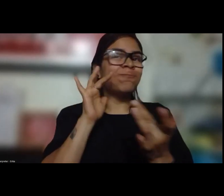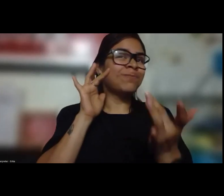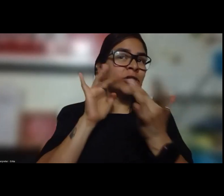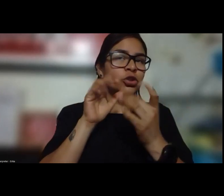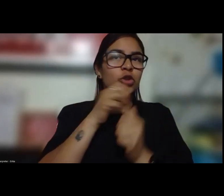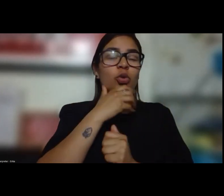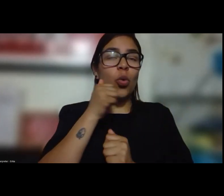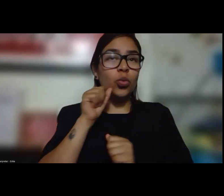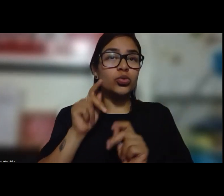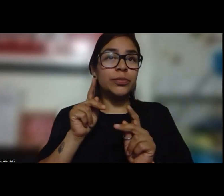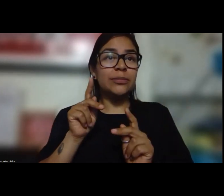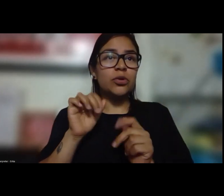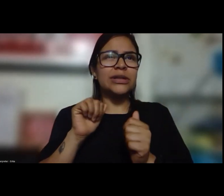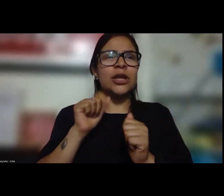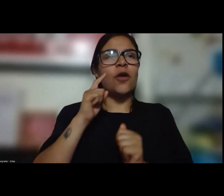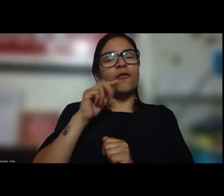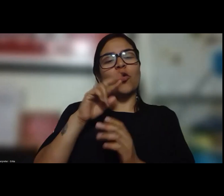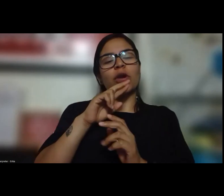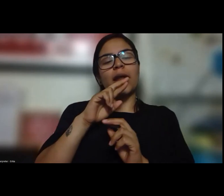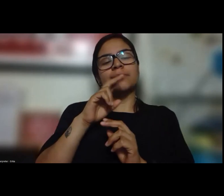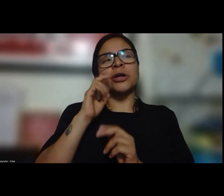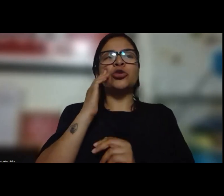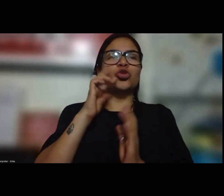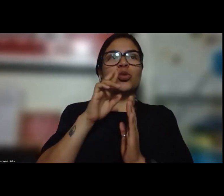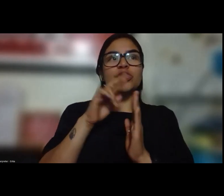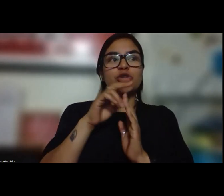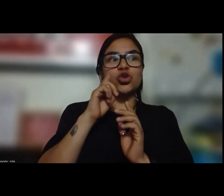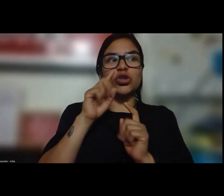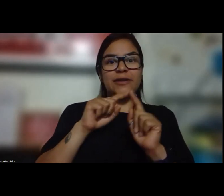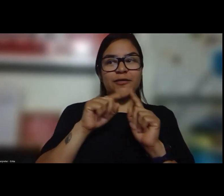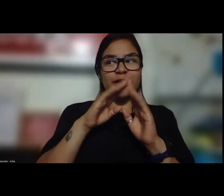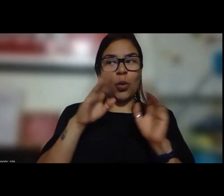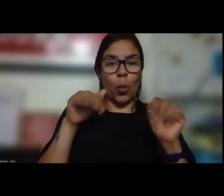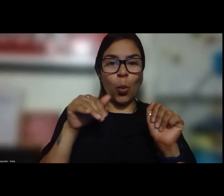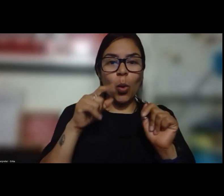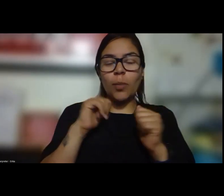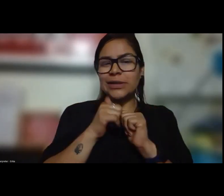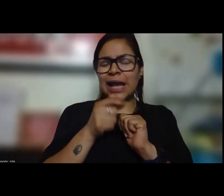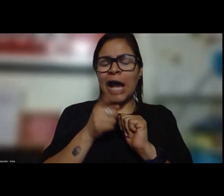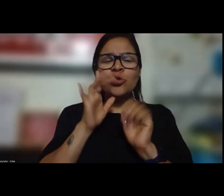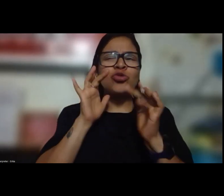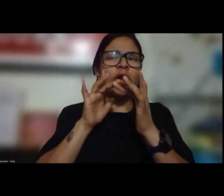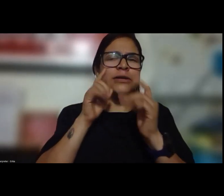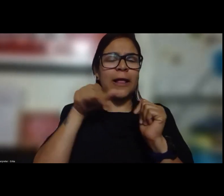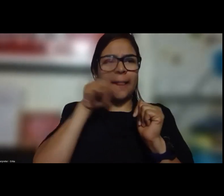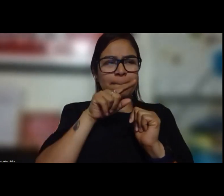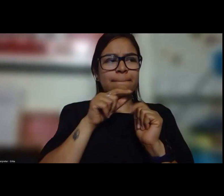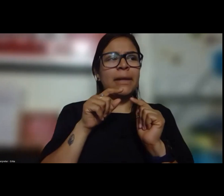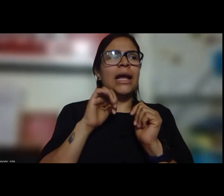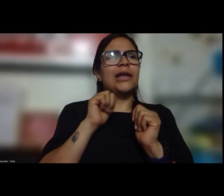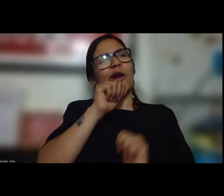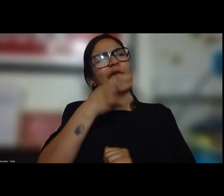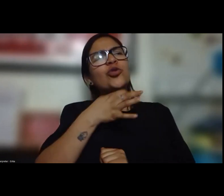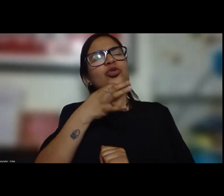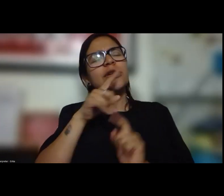living in residential facilities, nursing homes, assisted living facilities? And the second is just curious about the